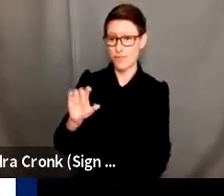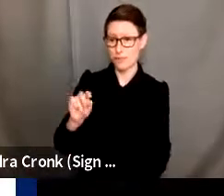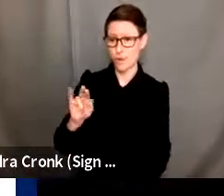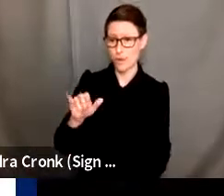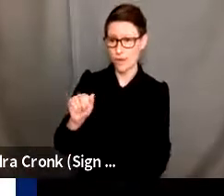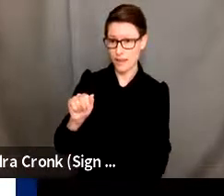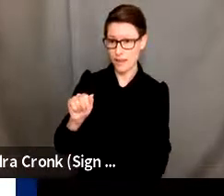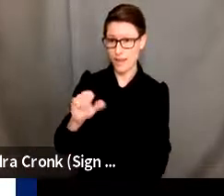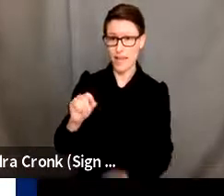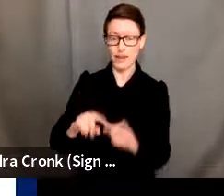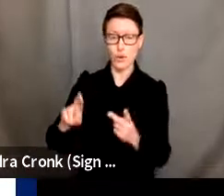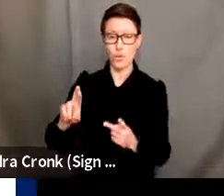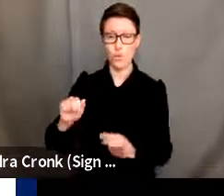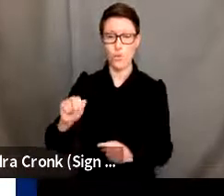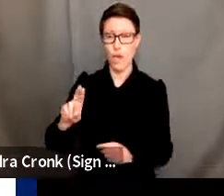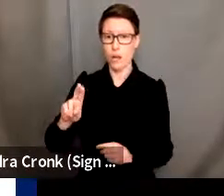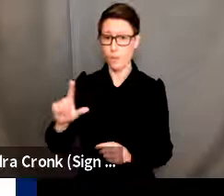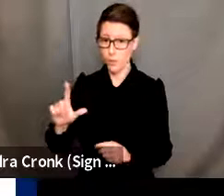Victoria.